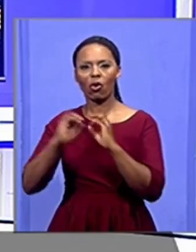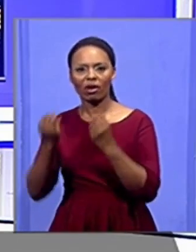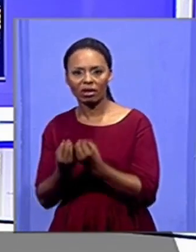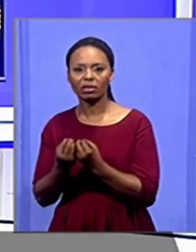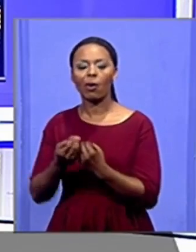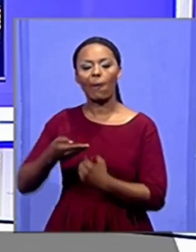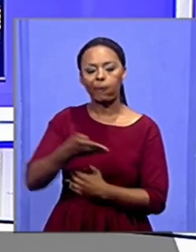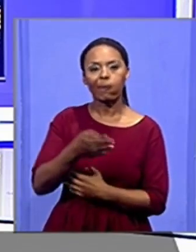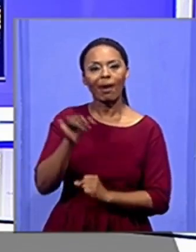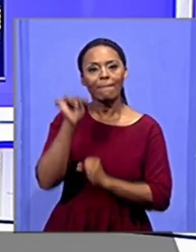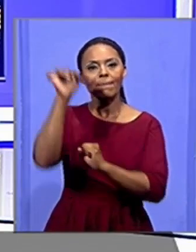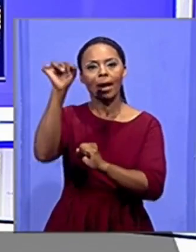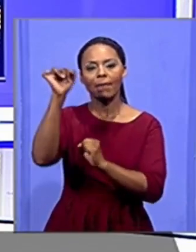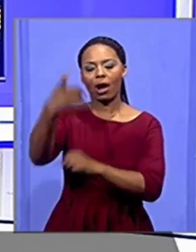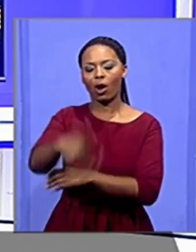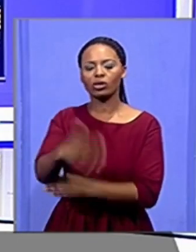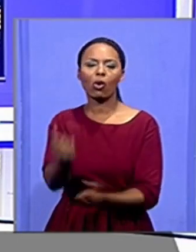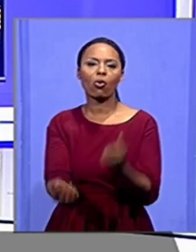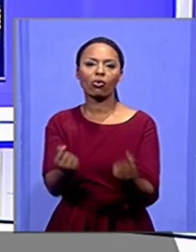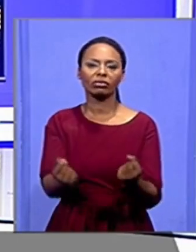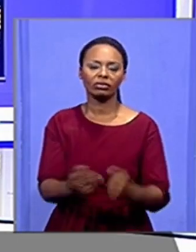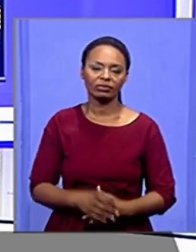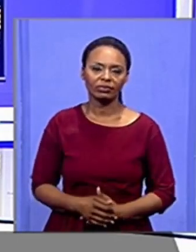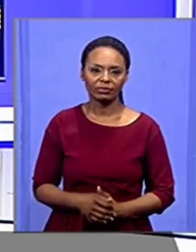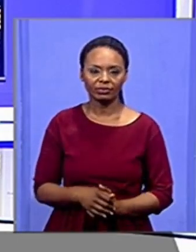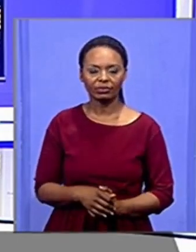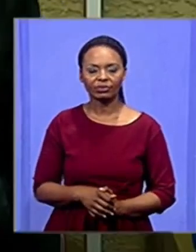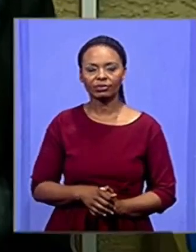be ba ipelaetša ka ntle ga kgorotsheko.